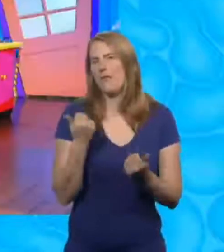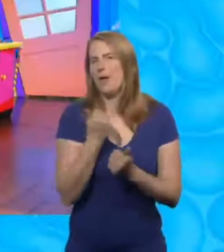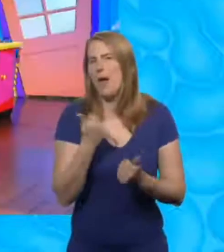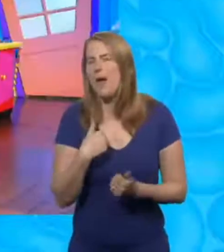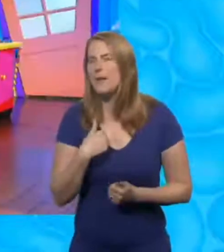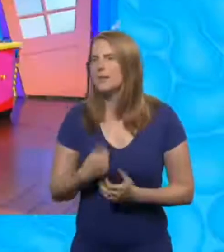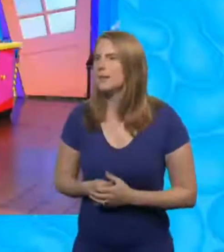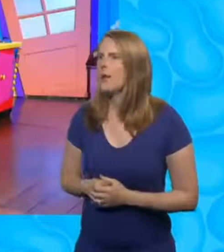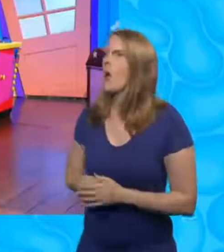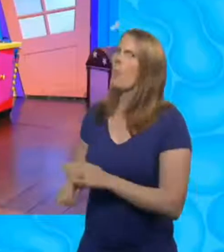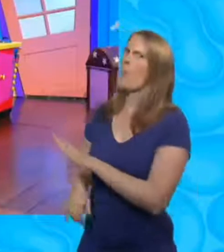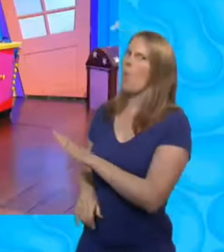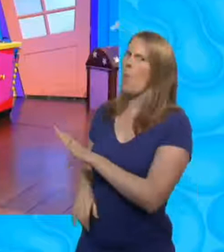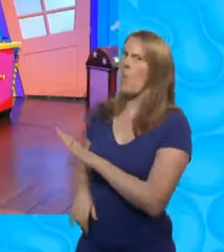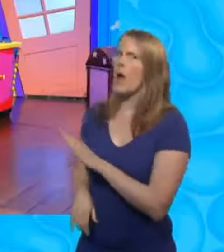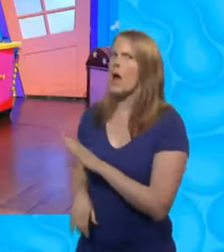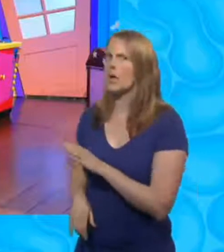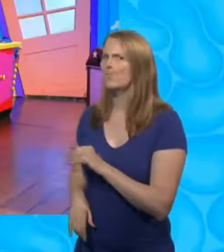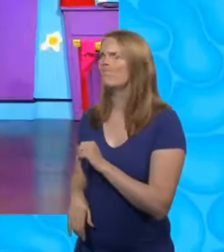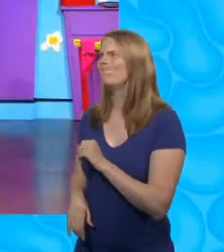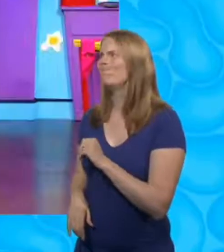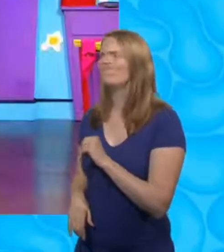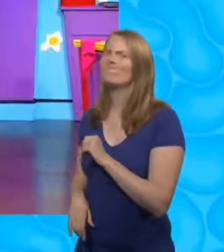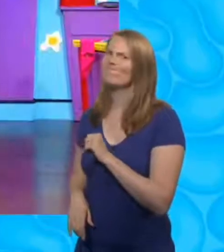no time.